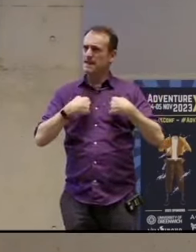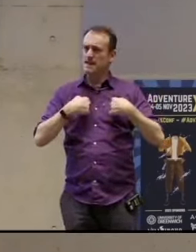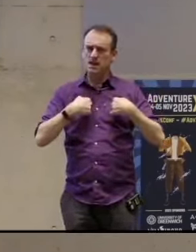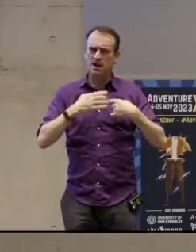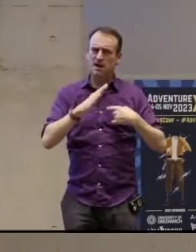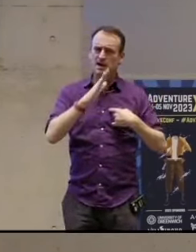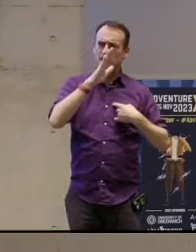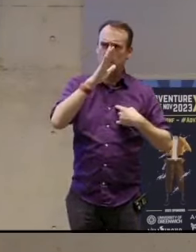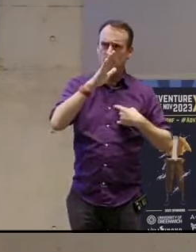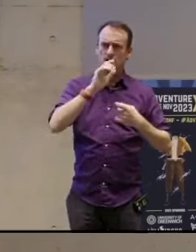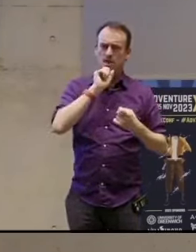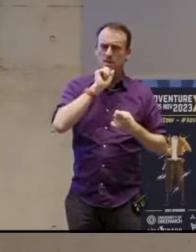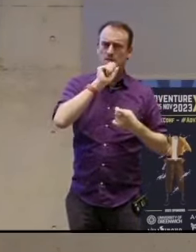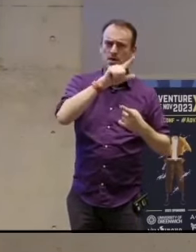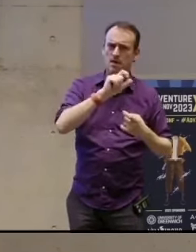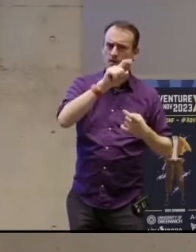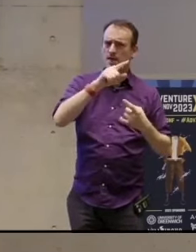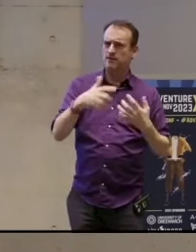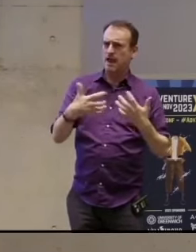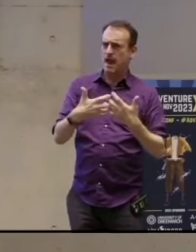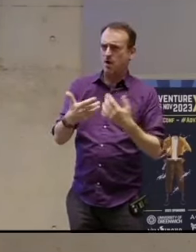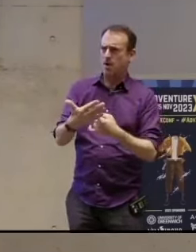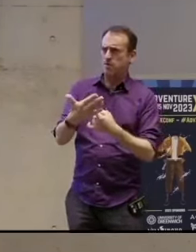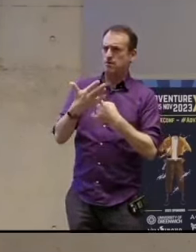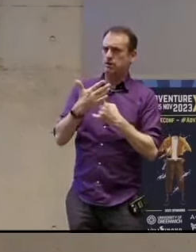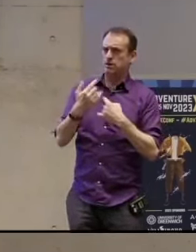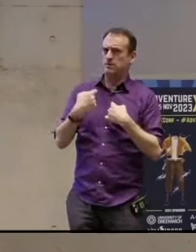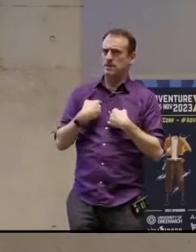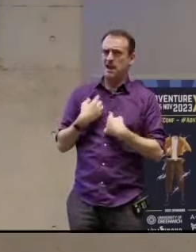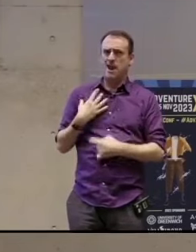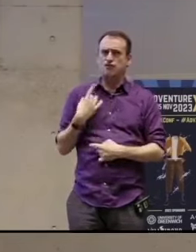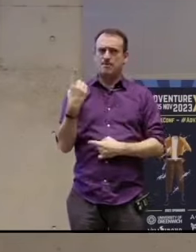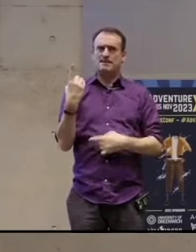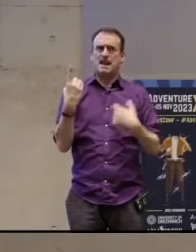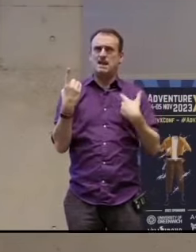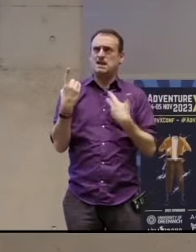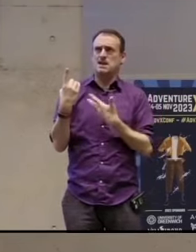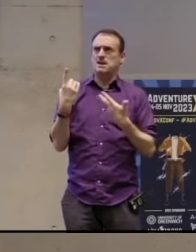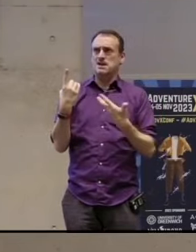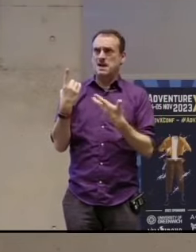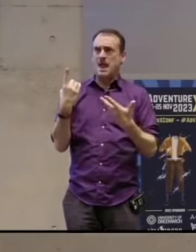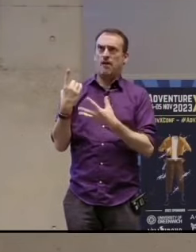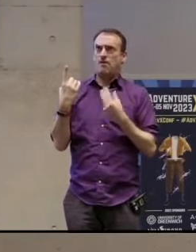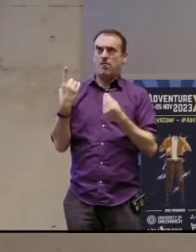pressure, or whether you have any experiences of also feeling that kind of pressure.